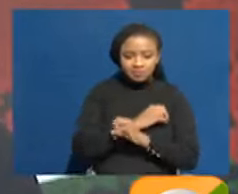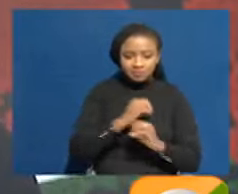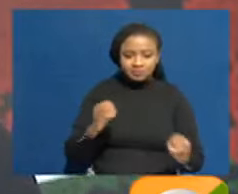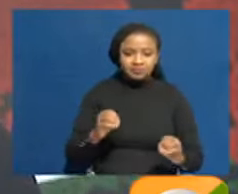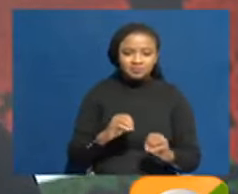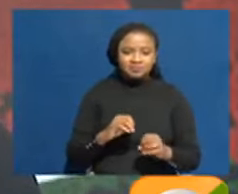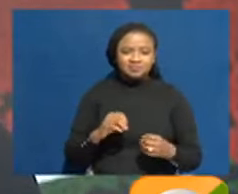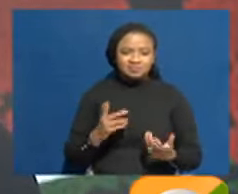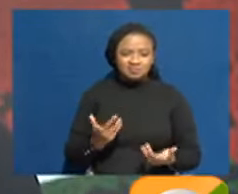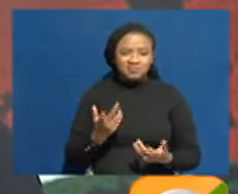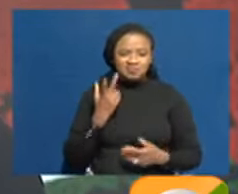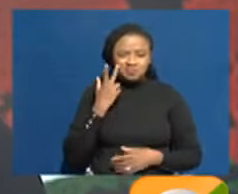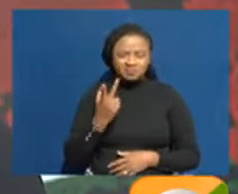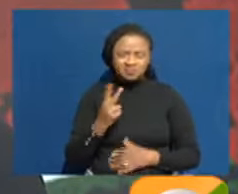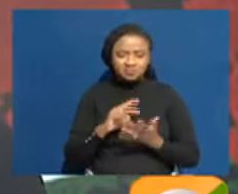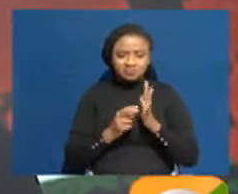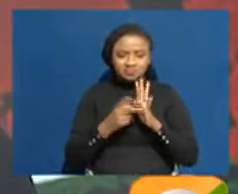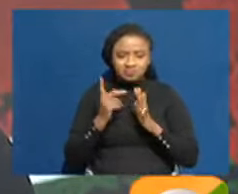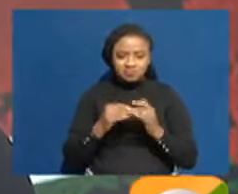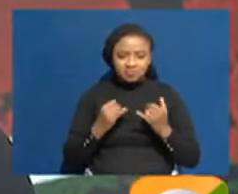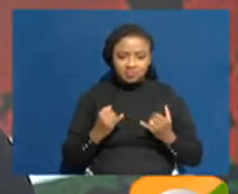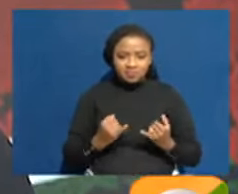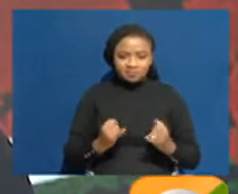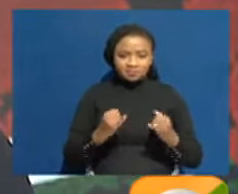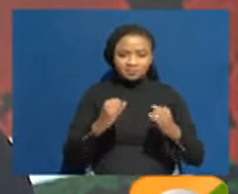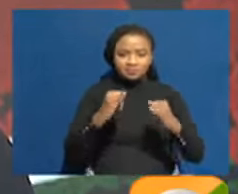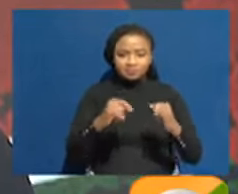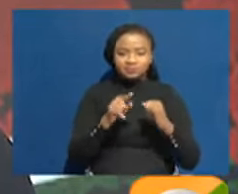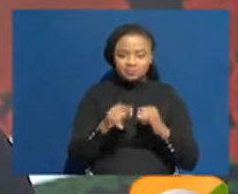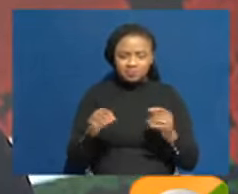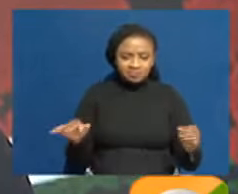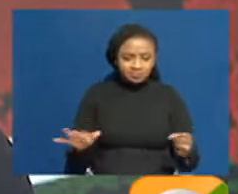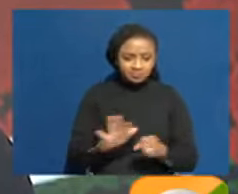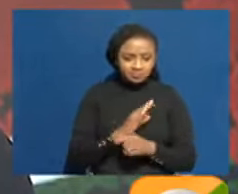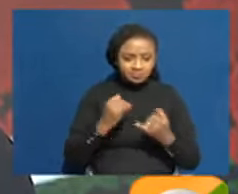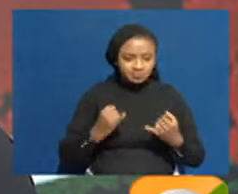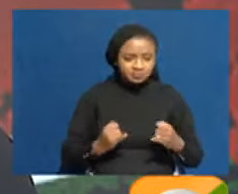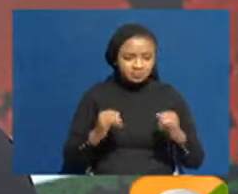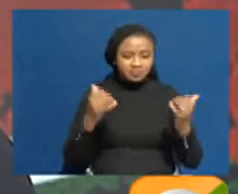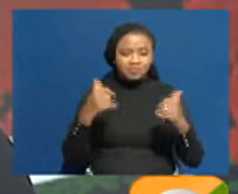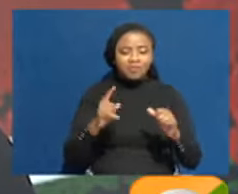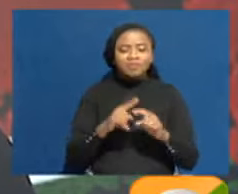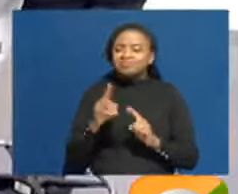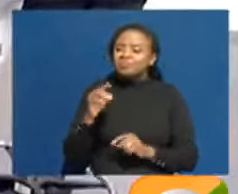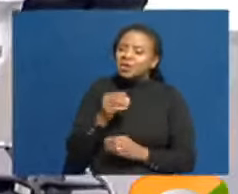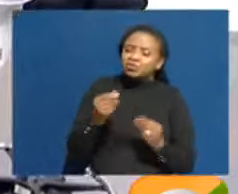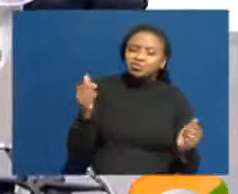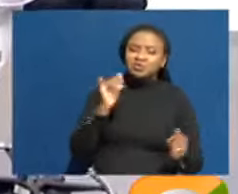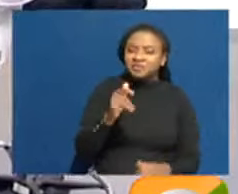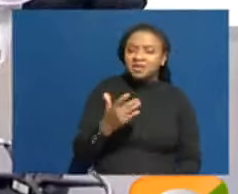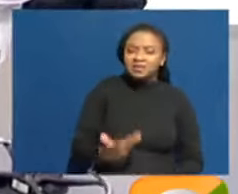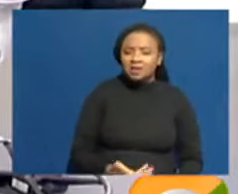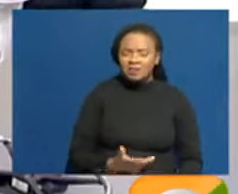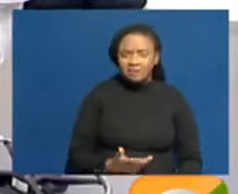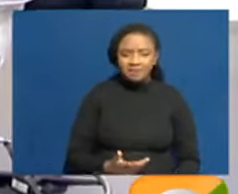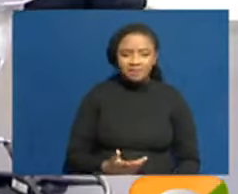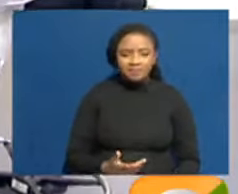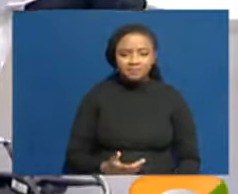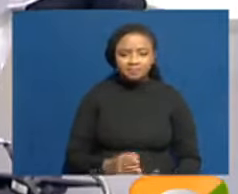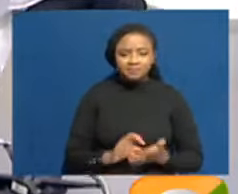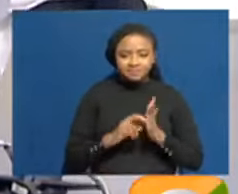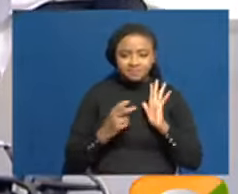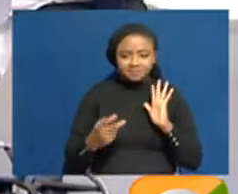So the implementation is not yet fully done. So what's the solution to that? One of the issues we really